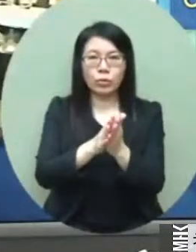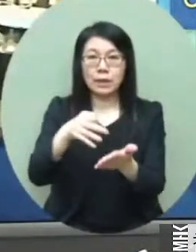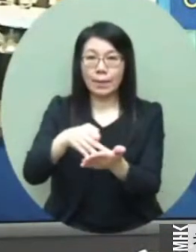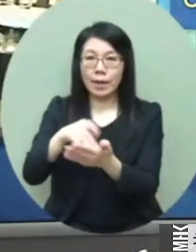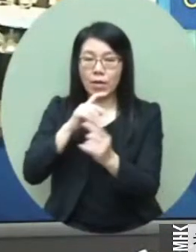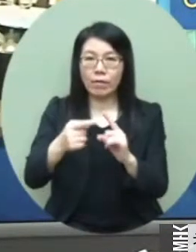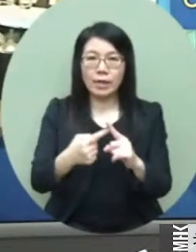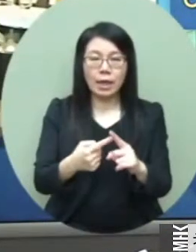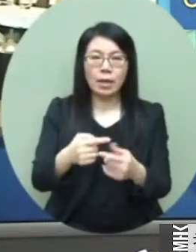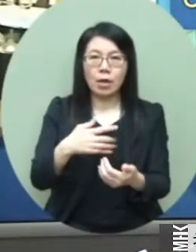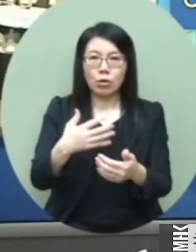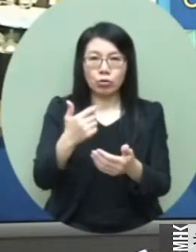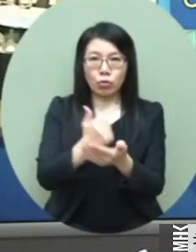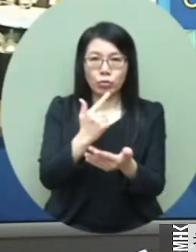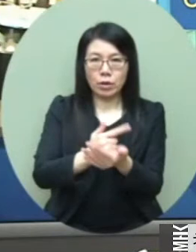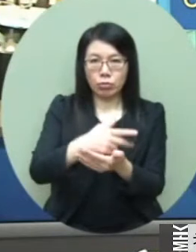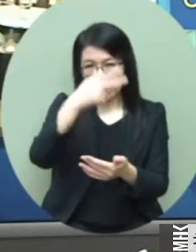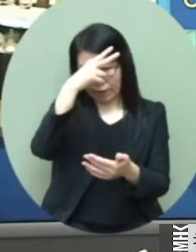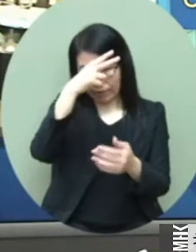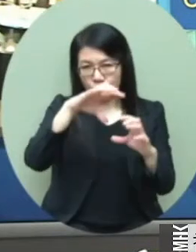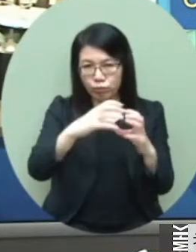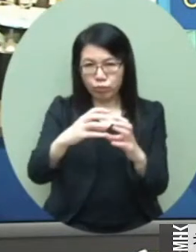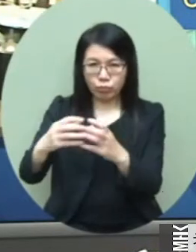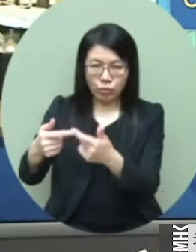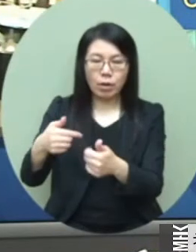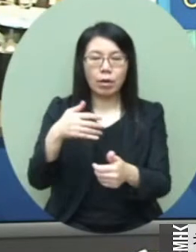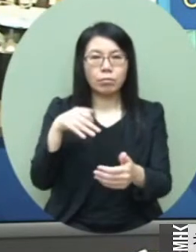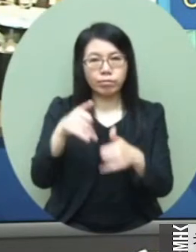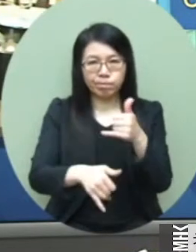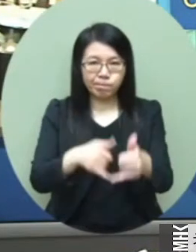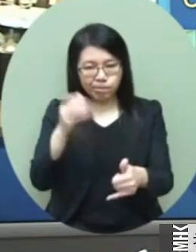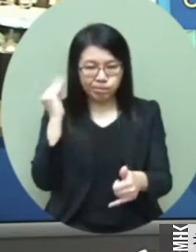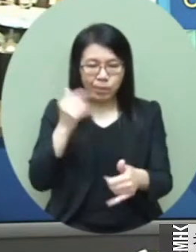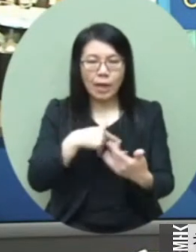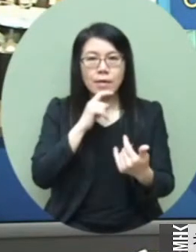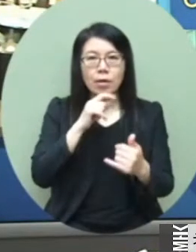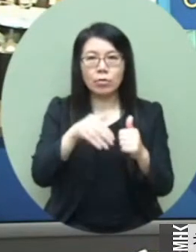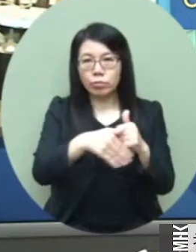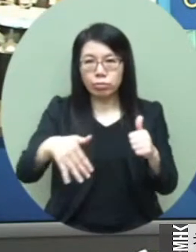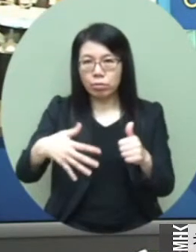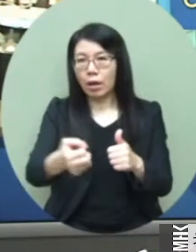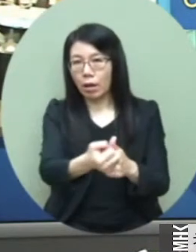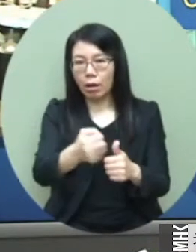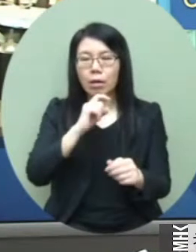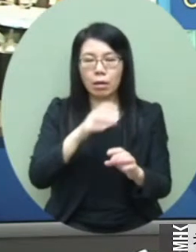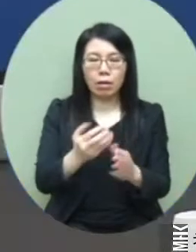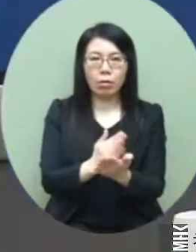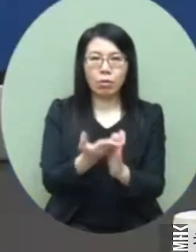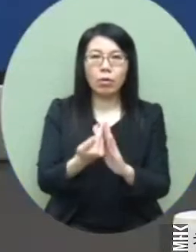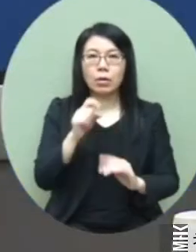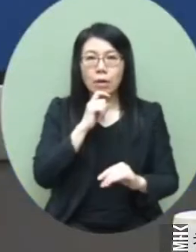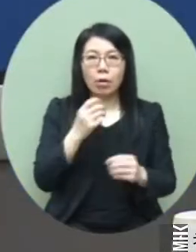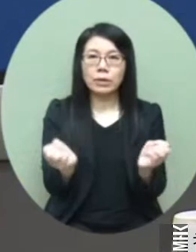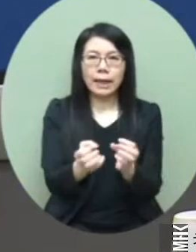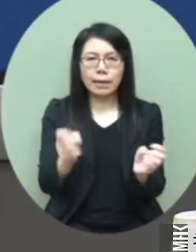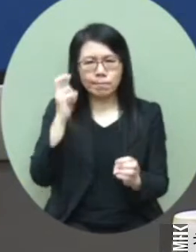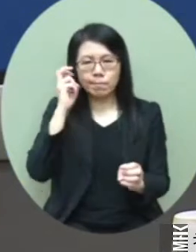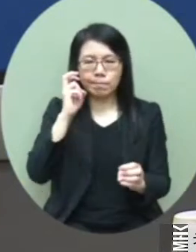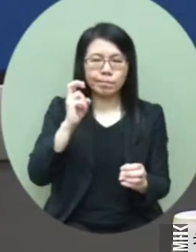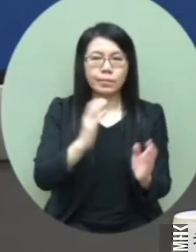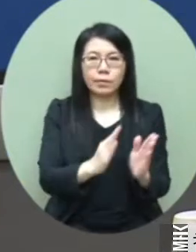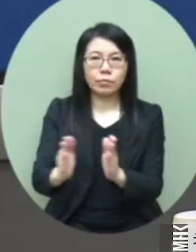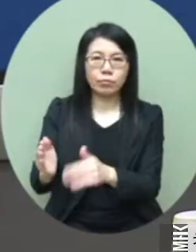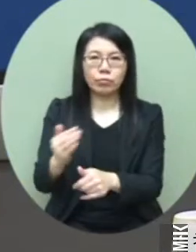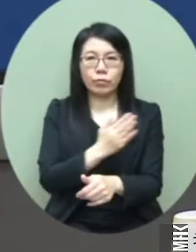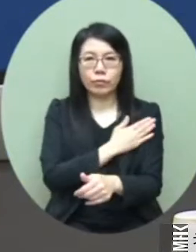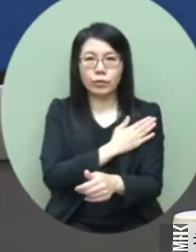participating, as well as some heads of department whenever we have a particular issue that we need to tackle. But statute,